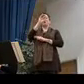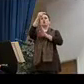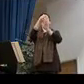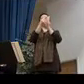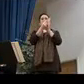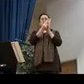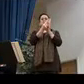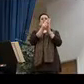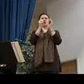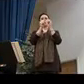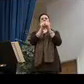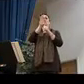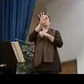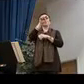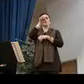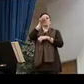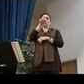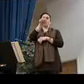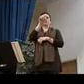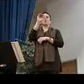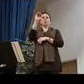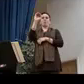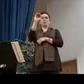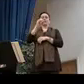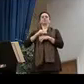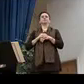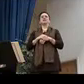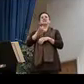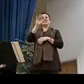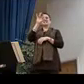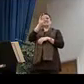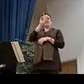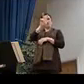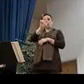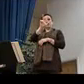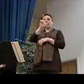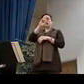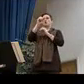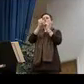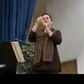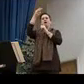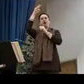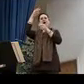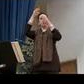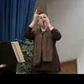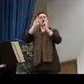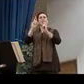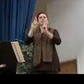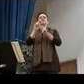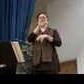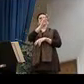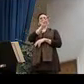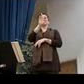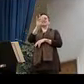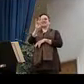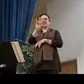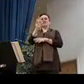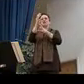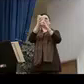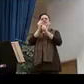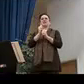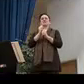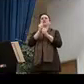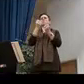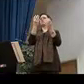4.0, 73 with high honors, and 67 receiving multiple degrees. And all of you are